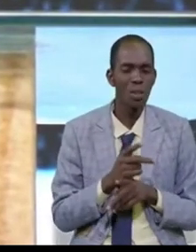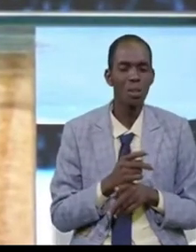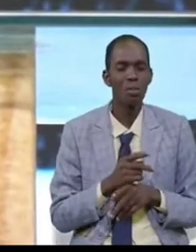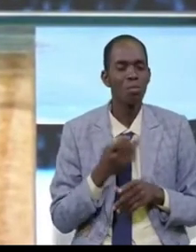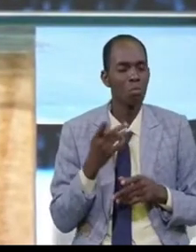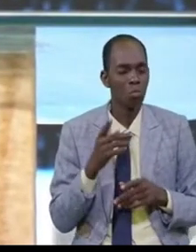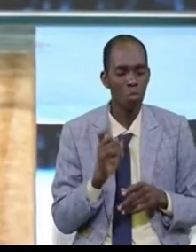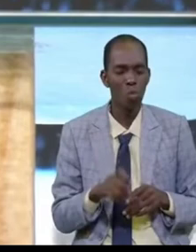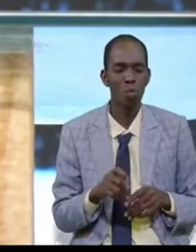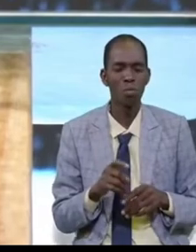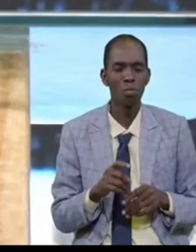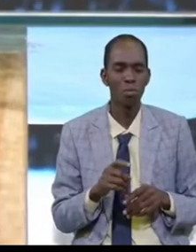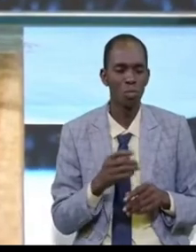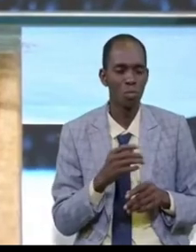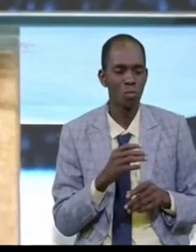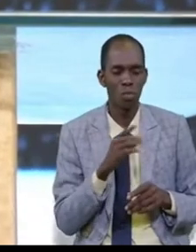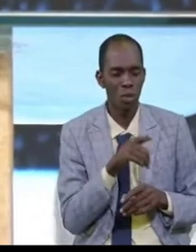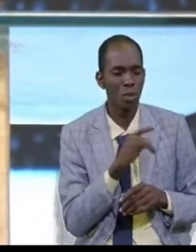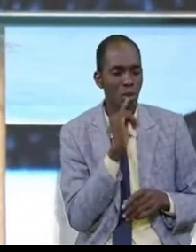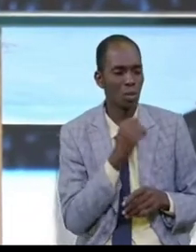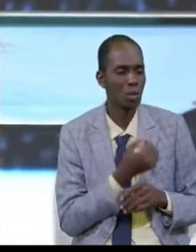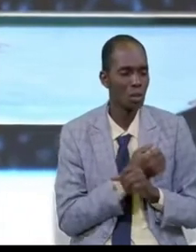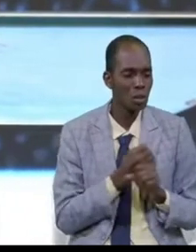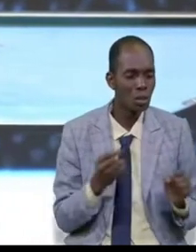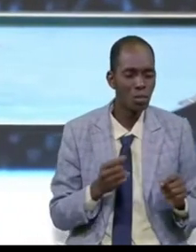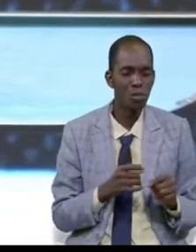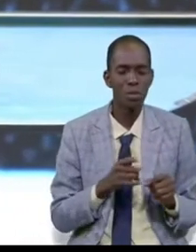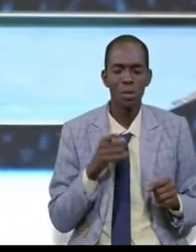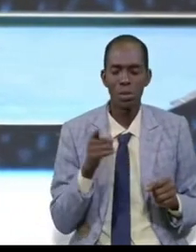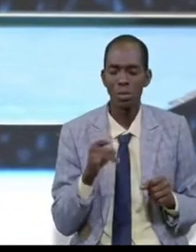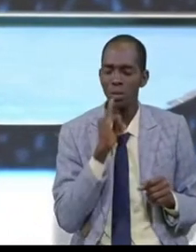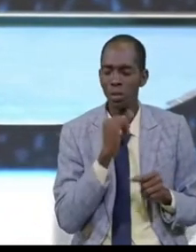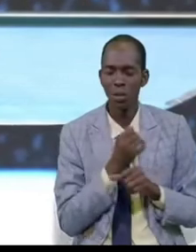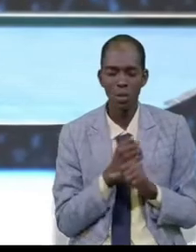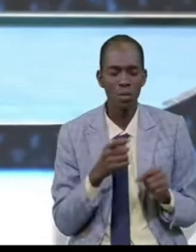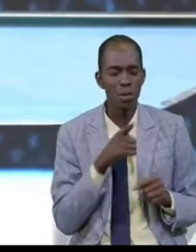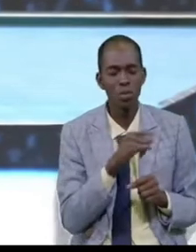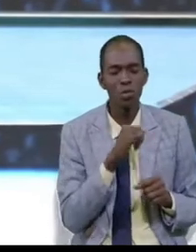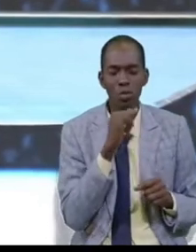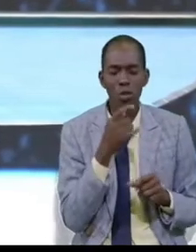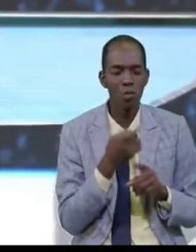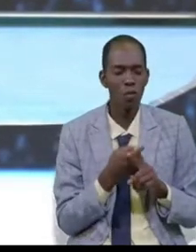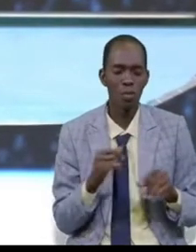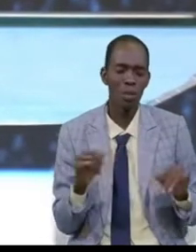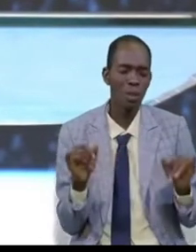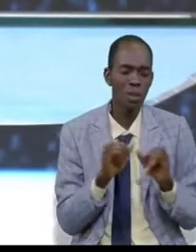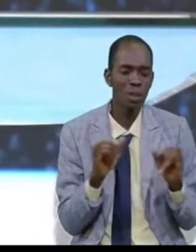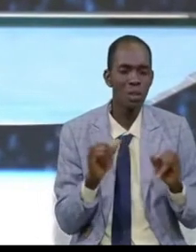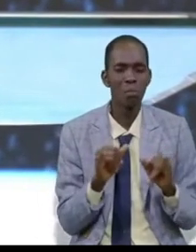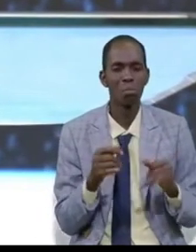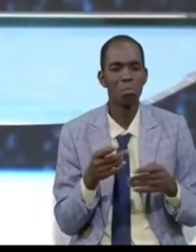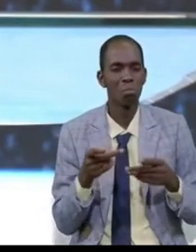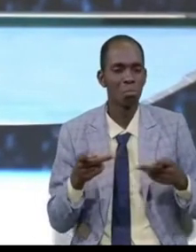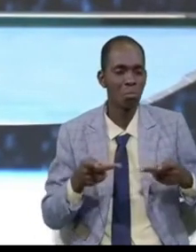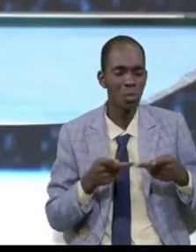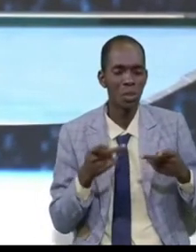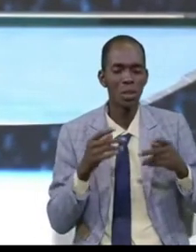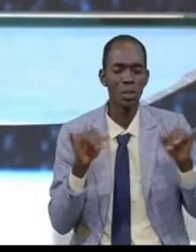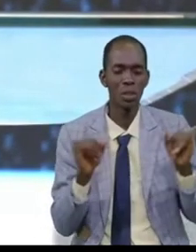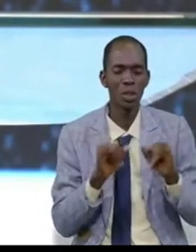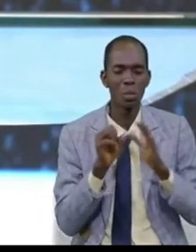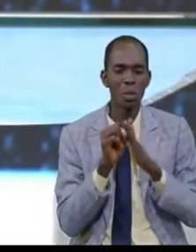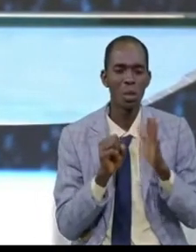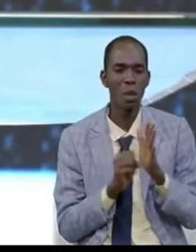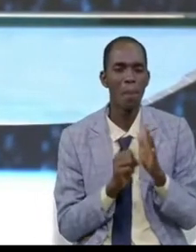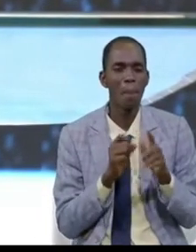born again. He's not from the same tribe, she's not from the same tribe. The members should have the